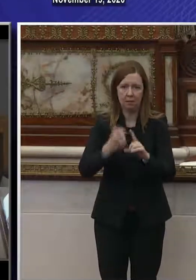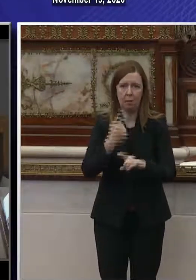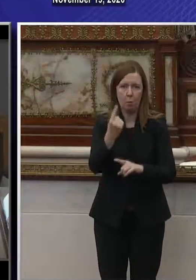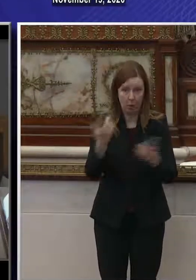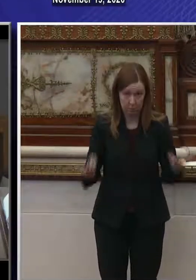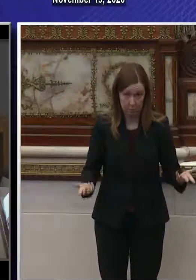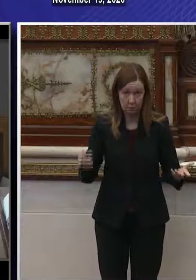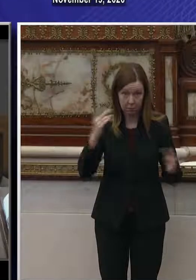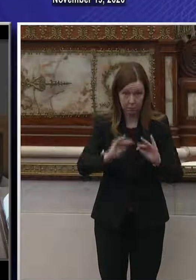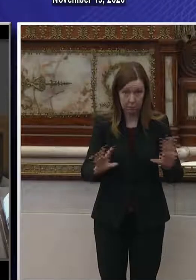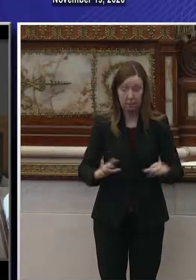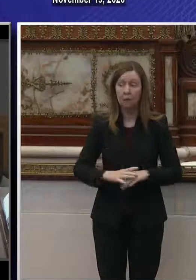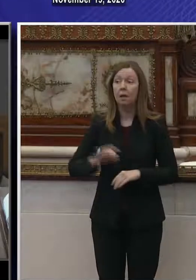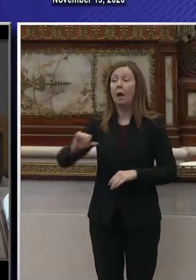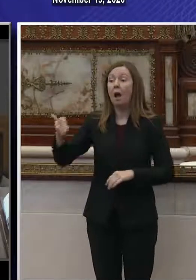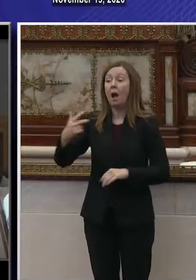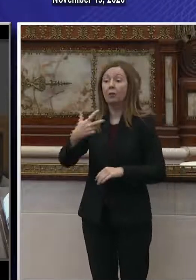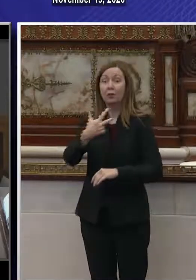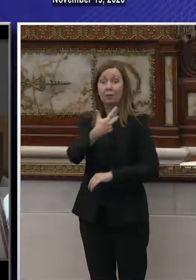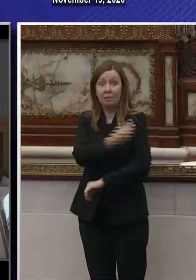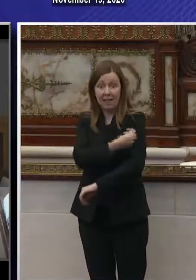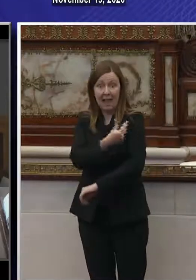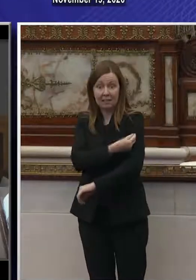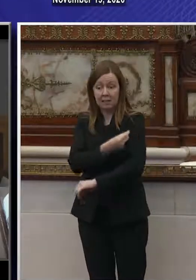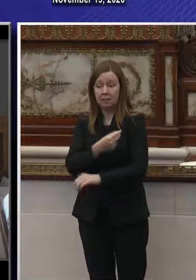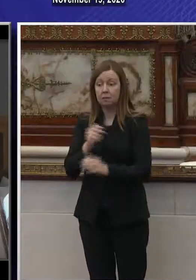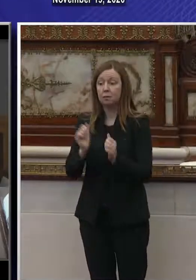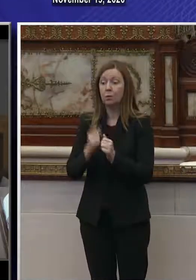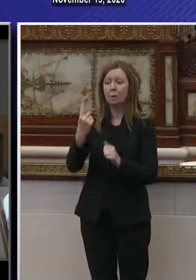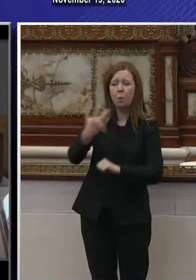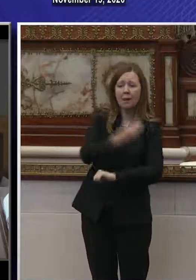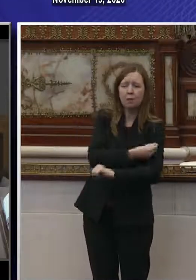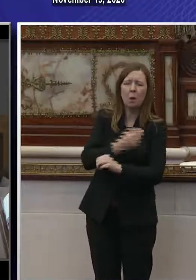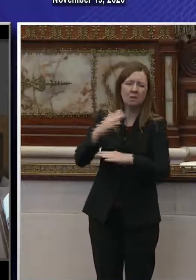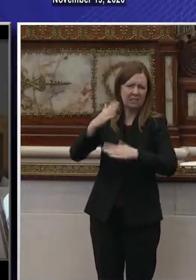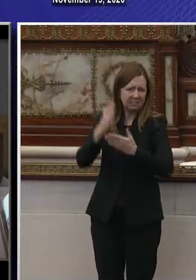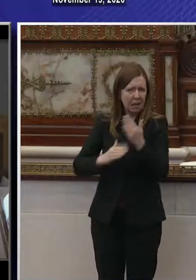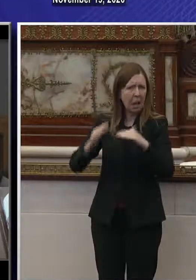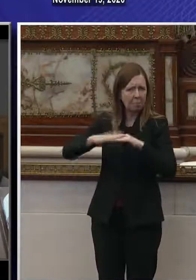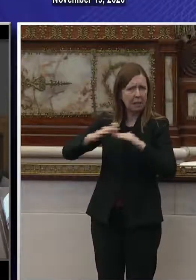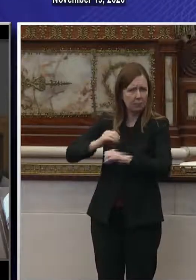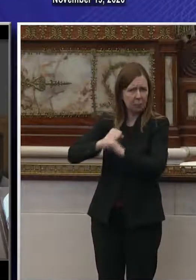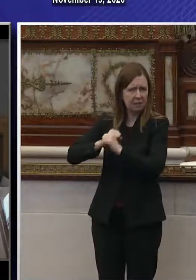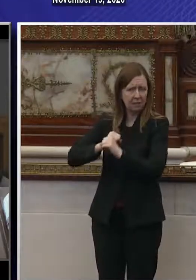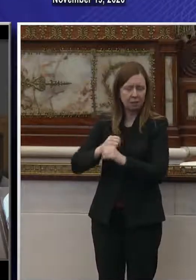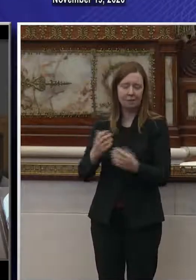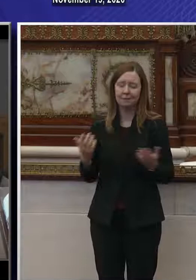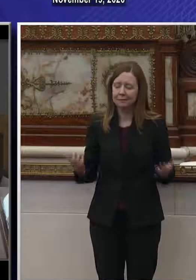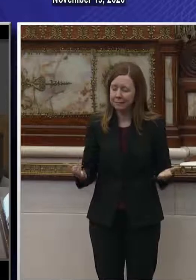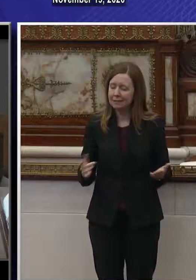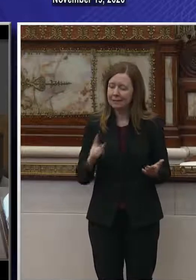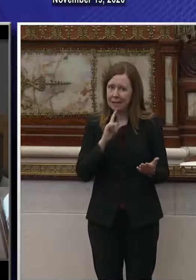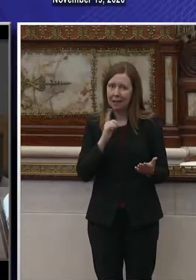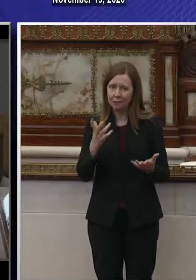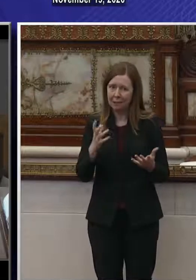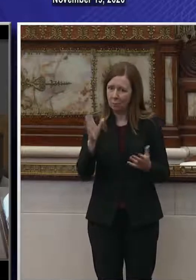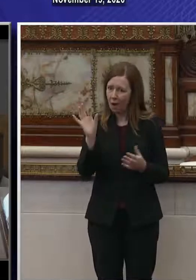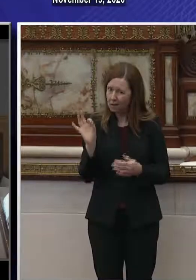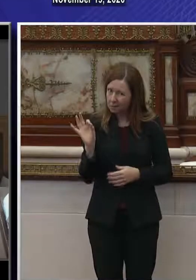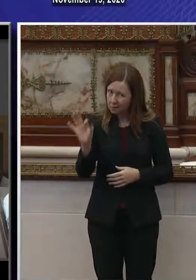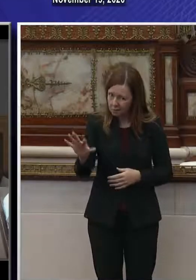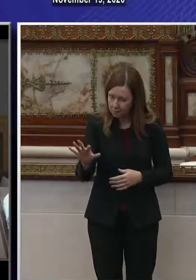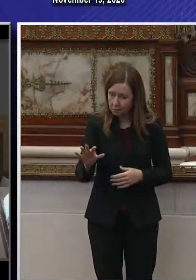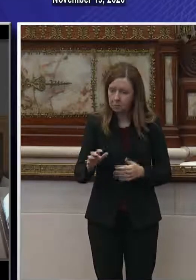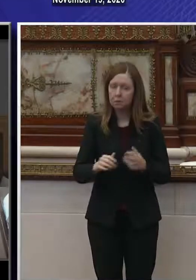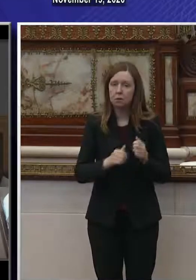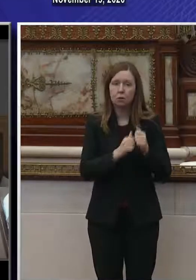dose. Other of the vaccine candidates, with 1 dose, you get some minimal protection. So that's just something else I really want to put in the council's mind,